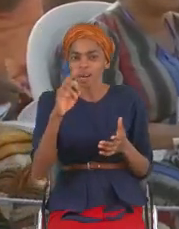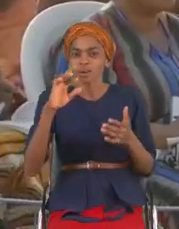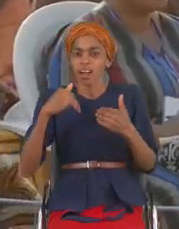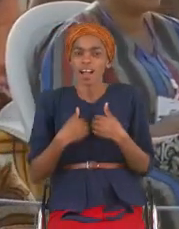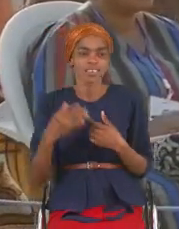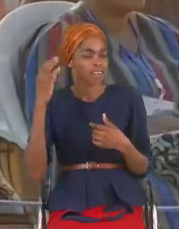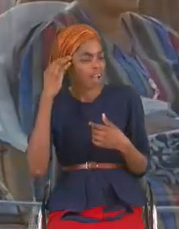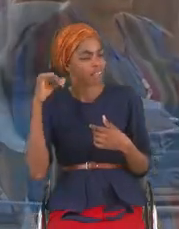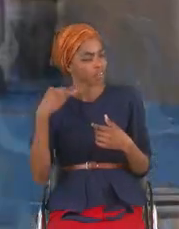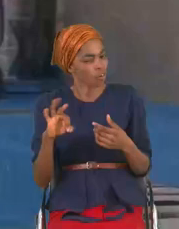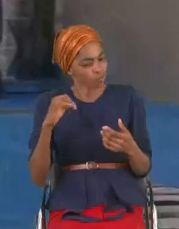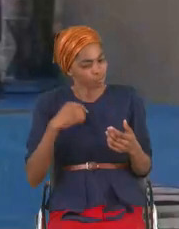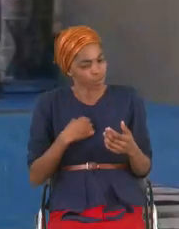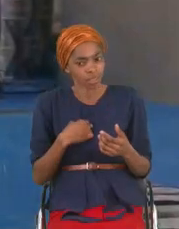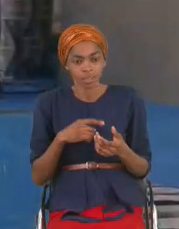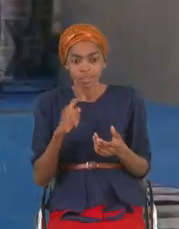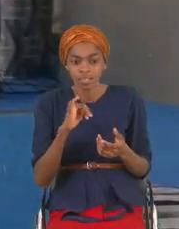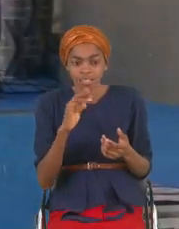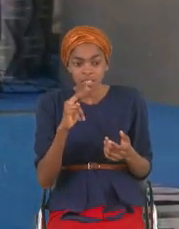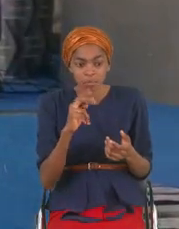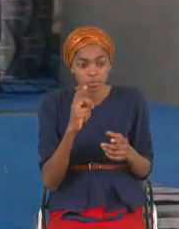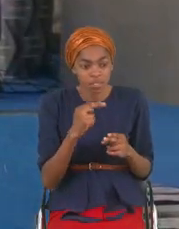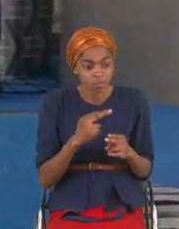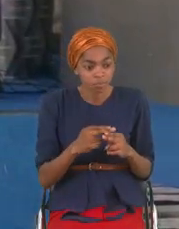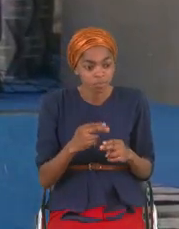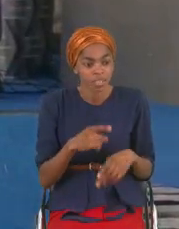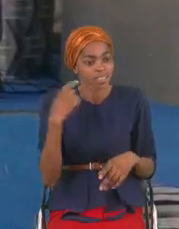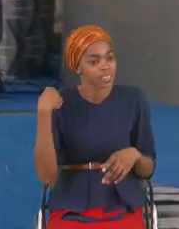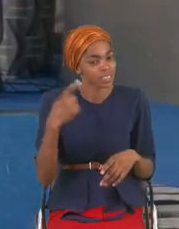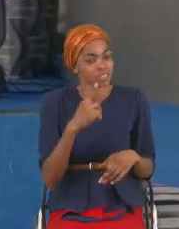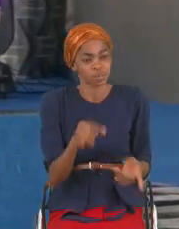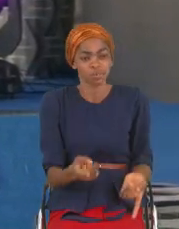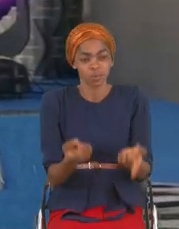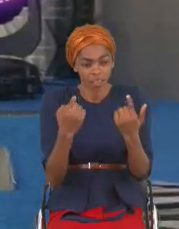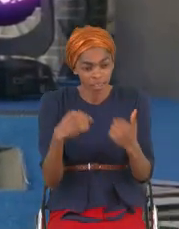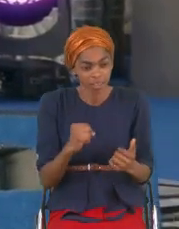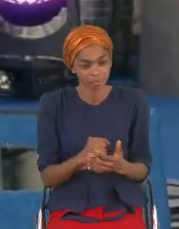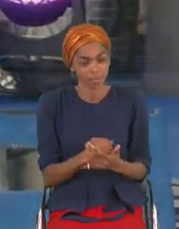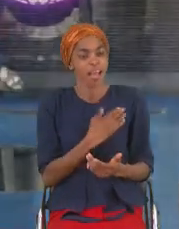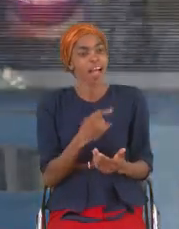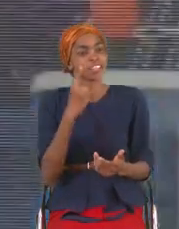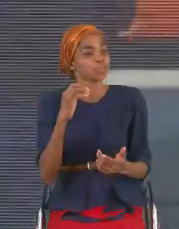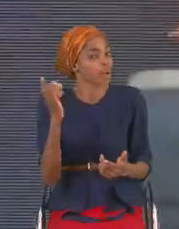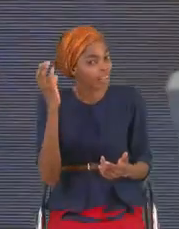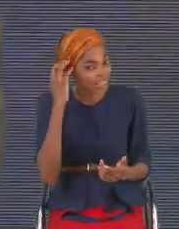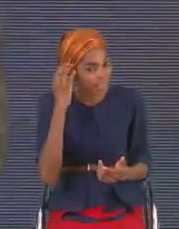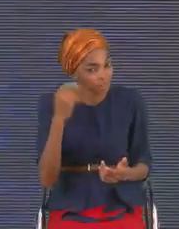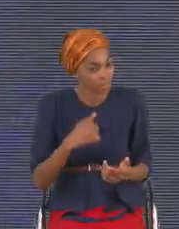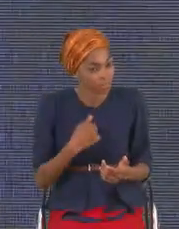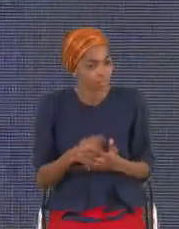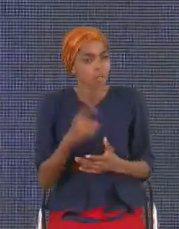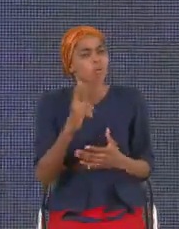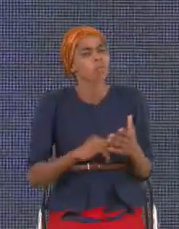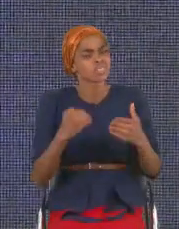hast heard of me. Timothy, since you came and you were listening to me, what have